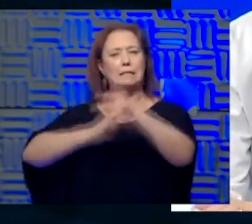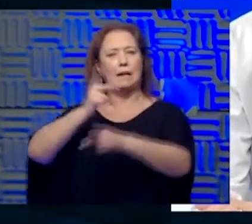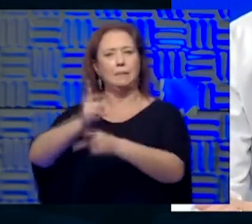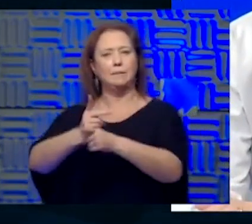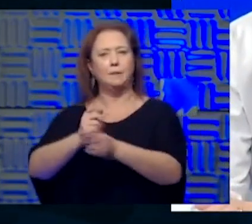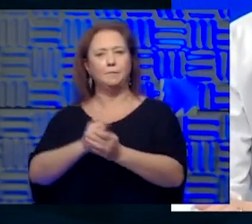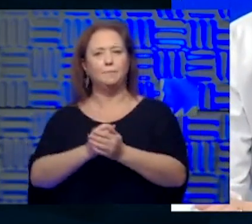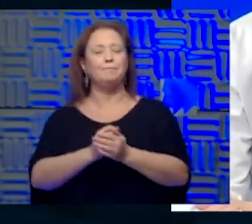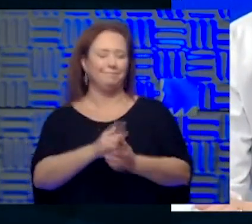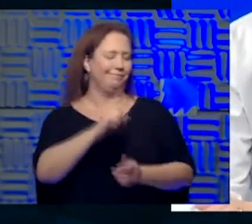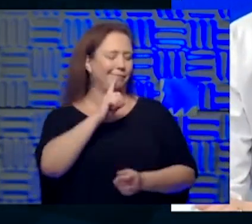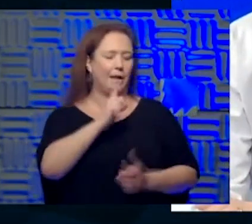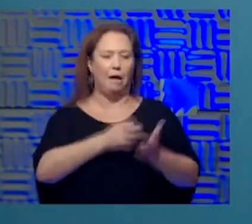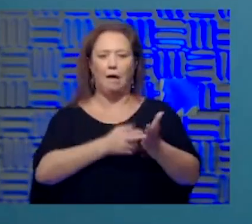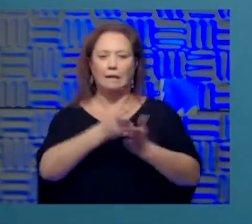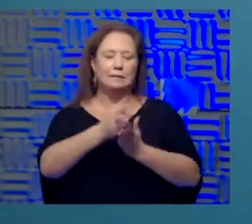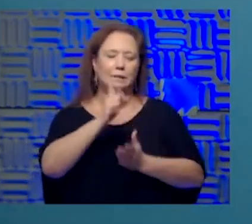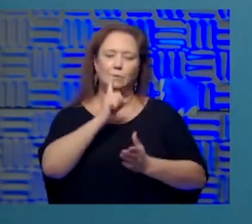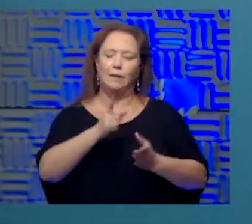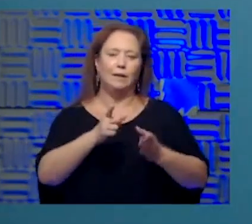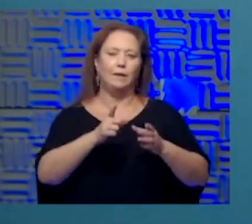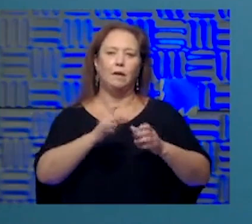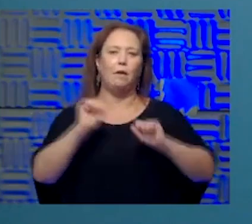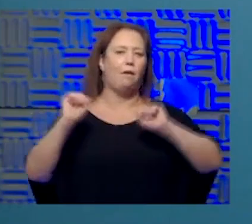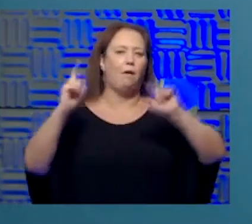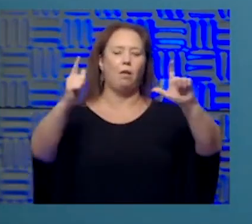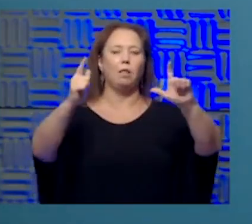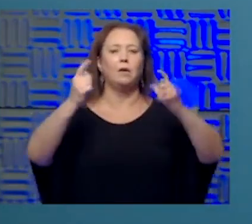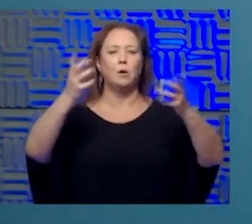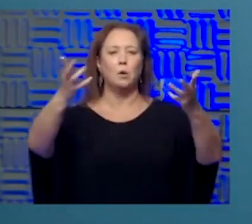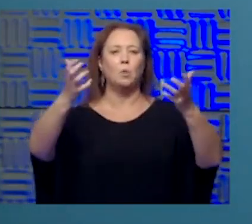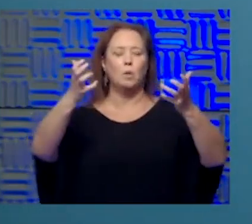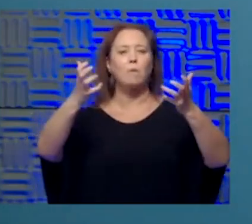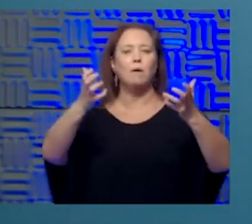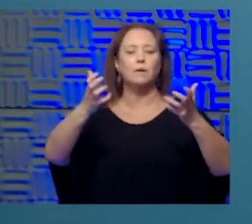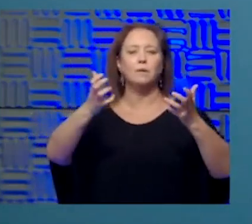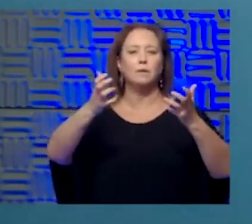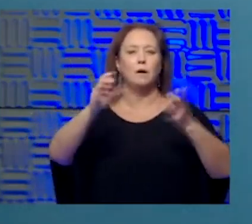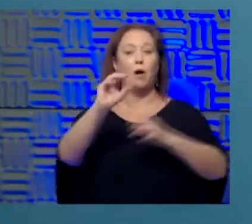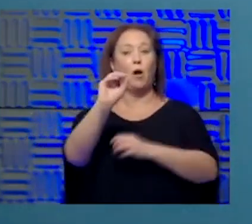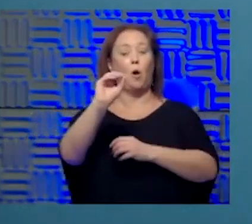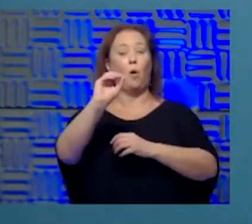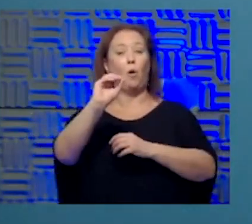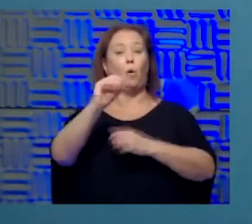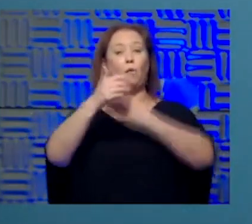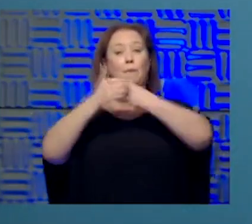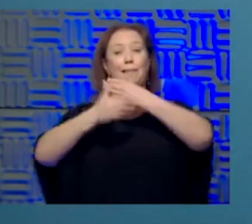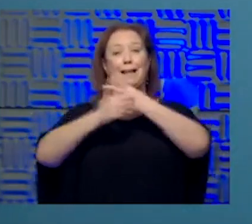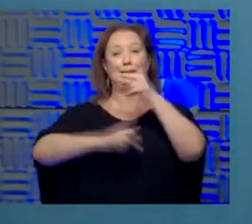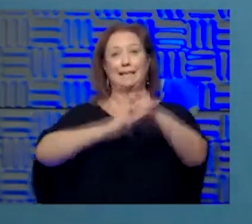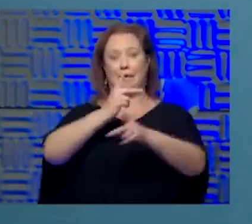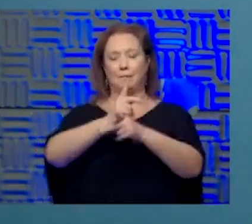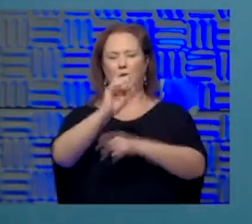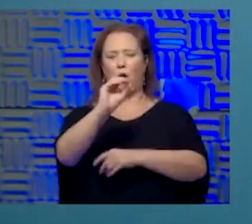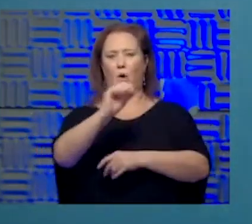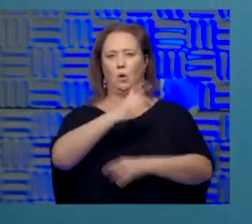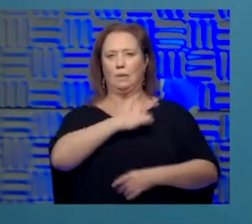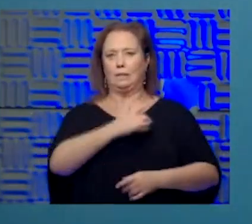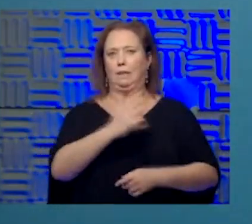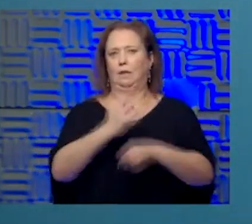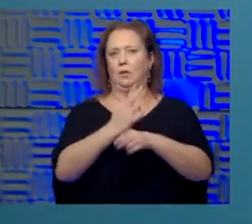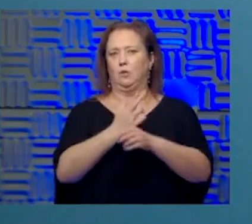Honestly, it's kind of across the board, but we always want to point out our O blood types because those are used most often